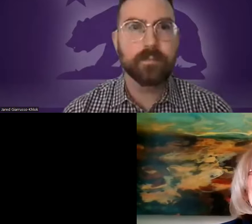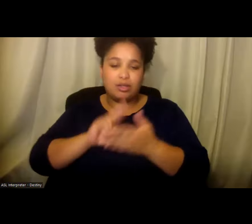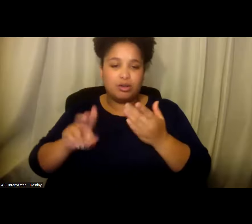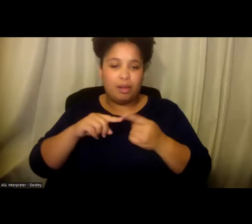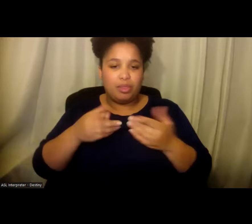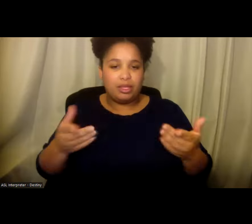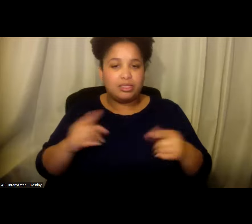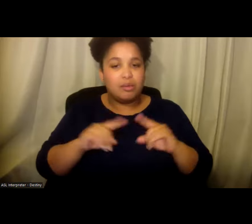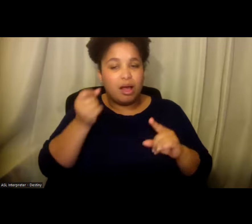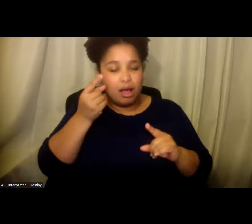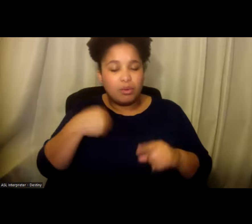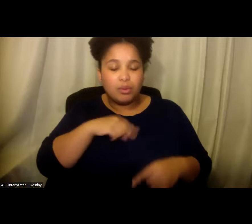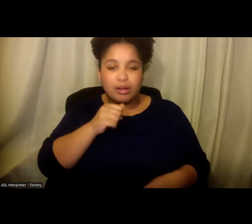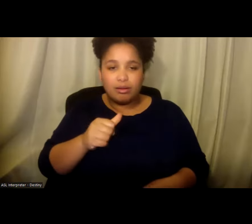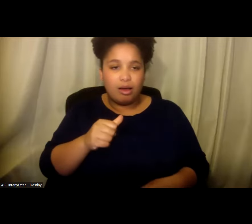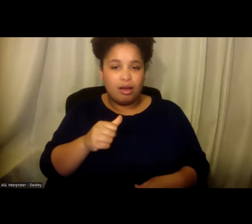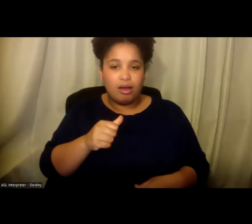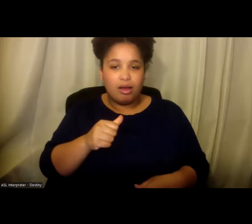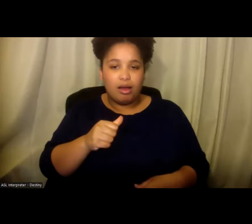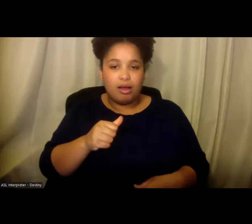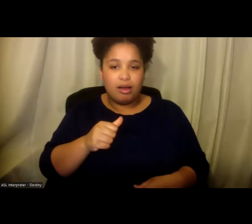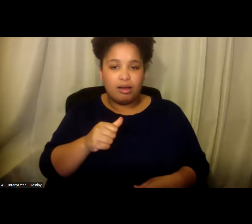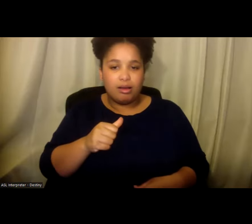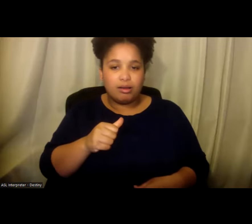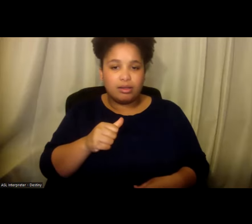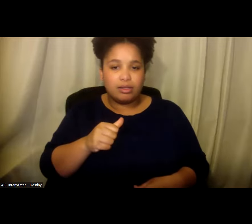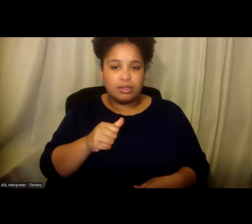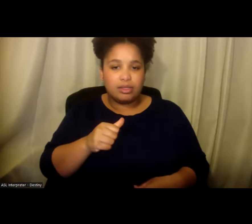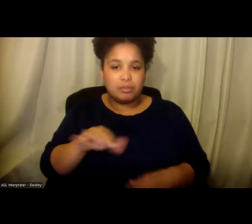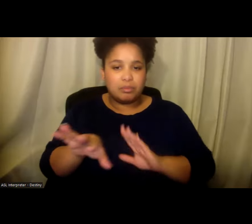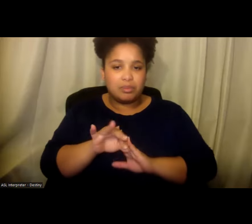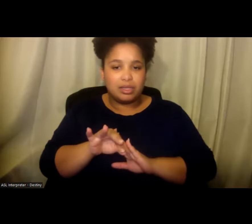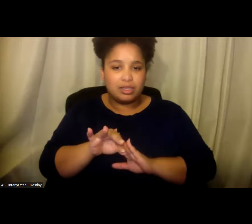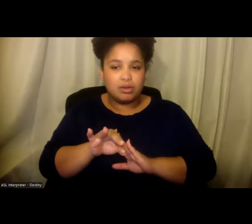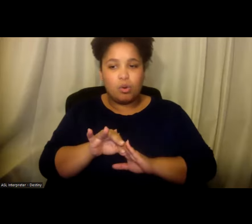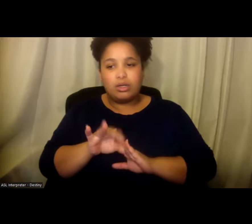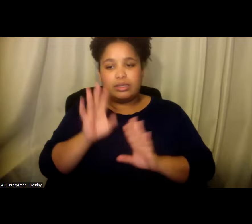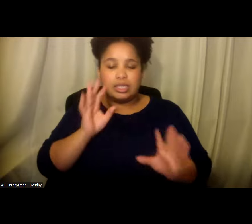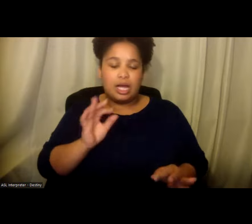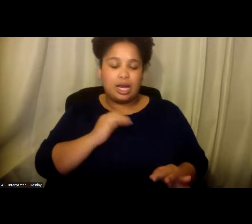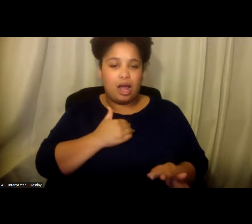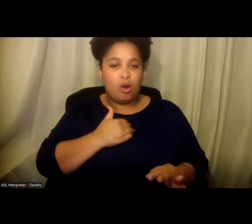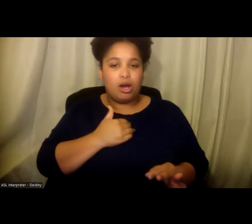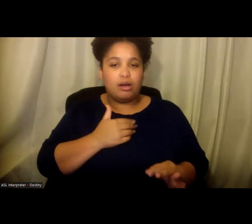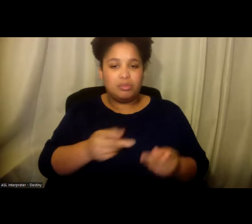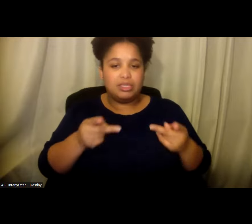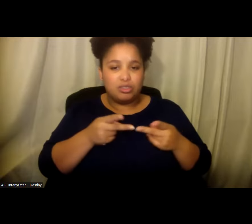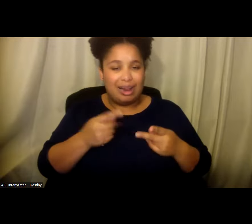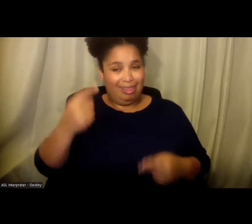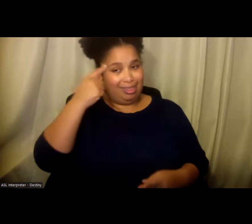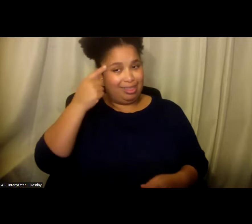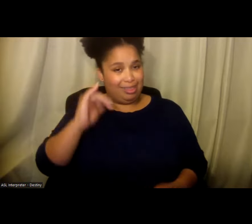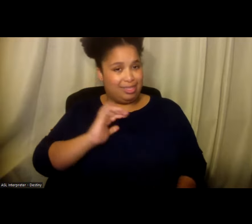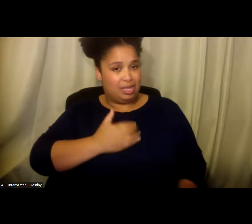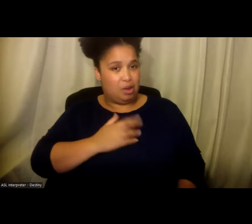but we don't take our own positions about bills in the legislature. So I think that's our role, but